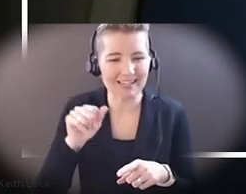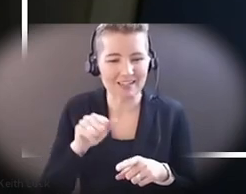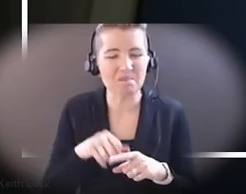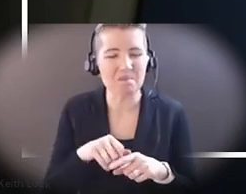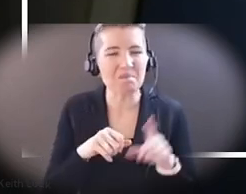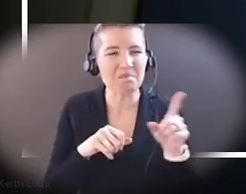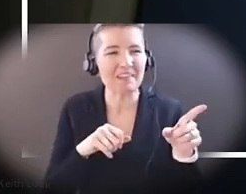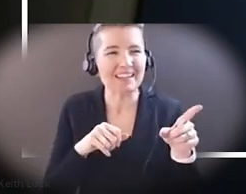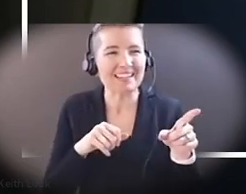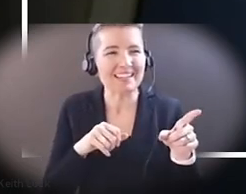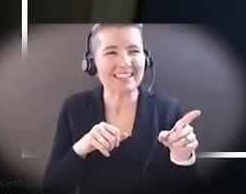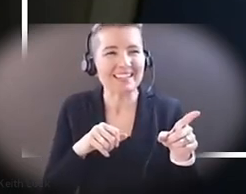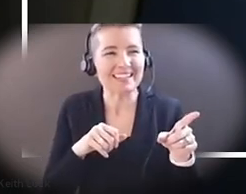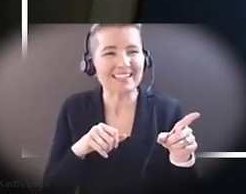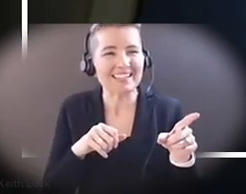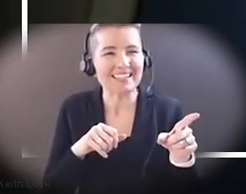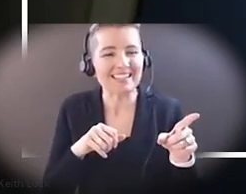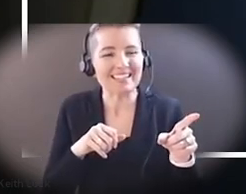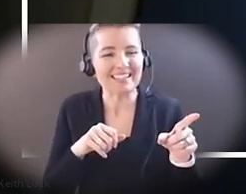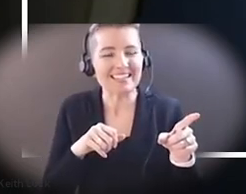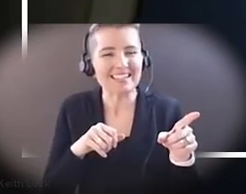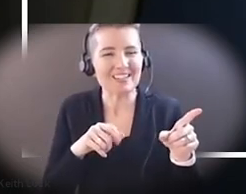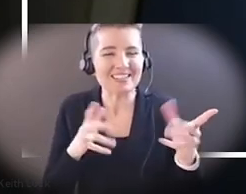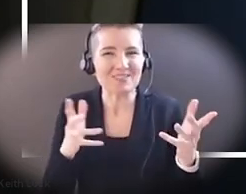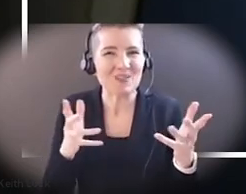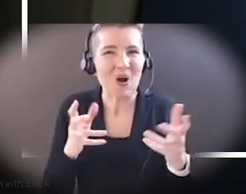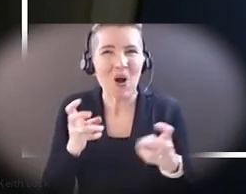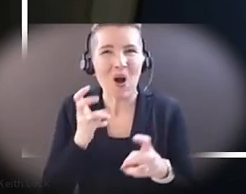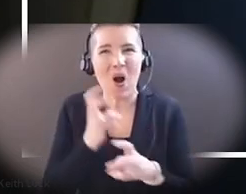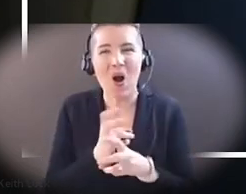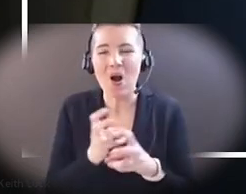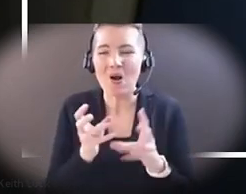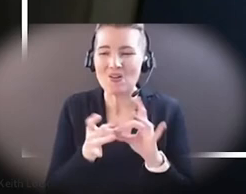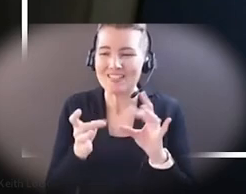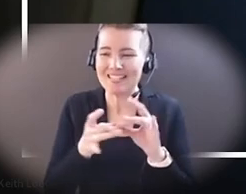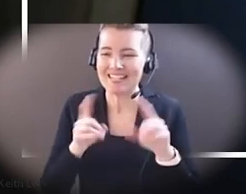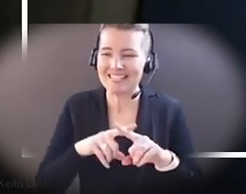it's difficult to say, and it has to do with